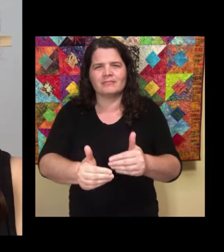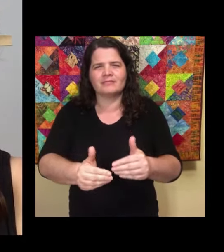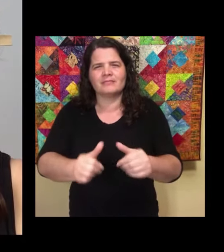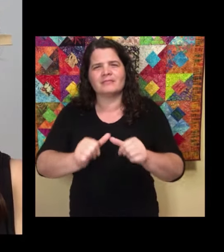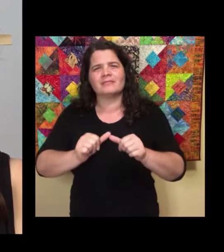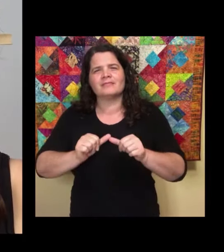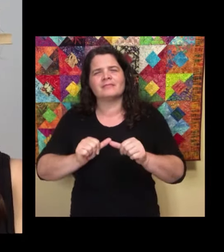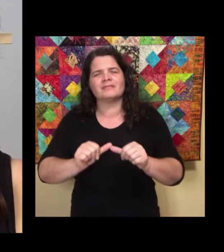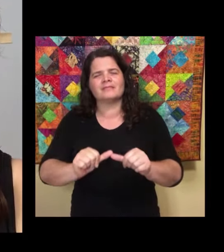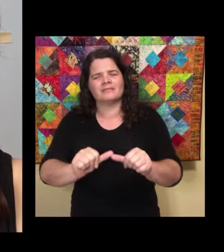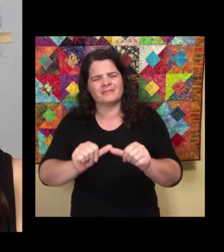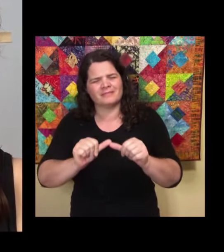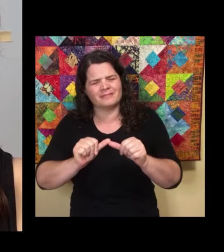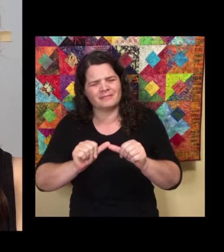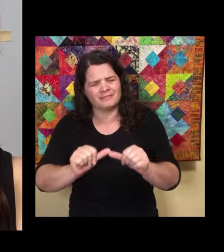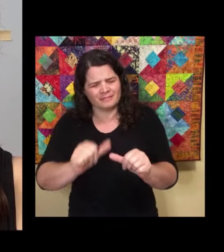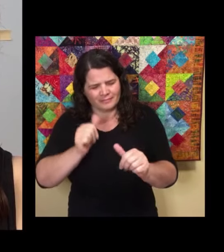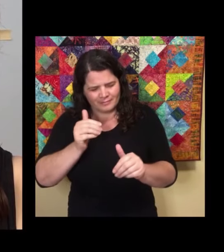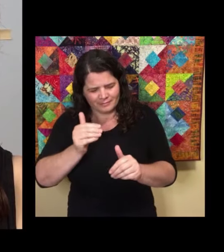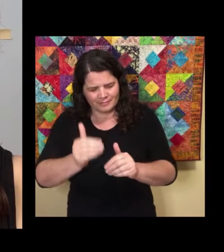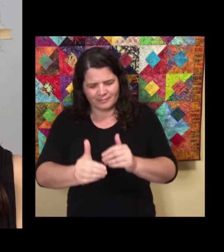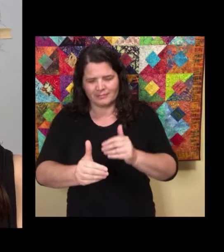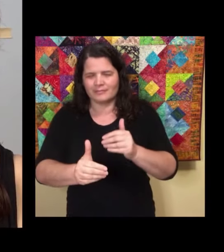forward. Keep on moving